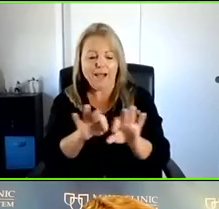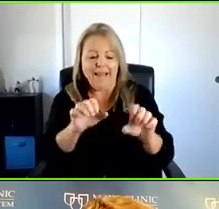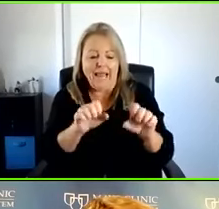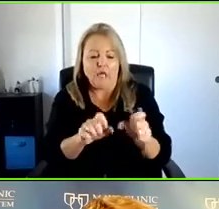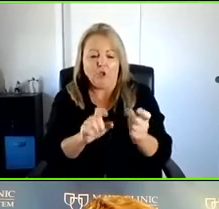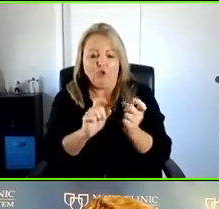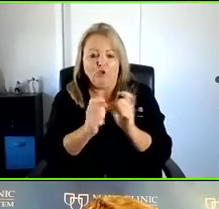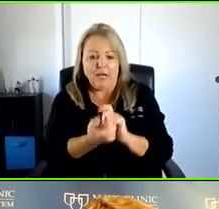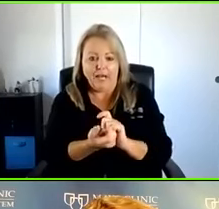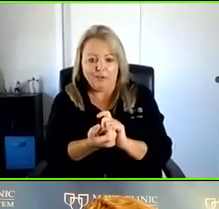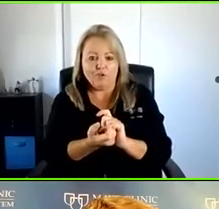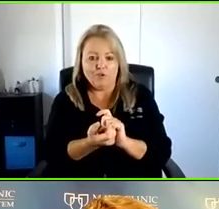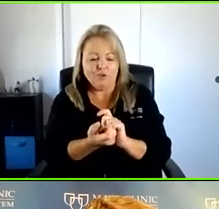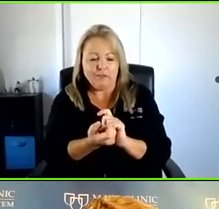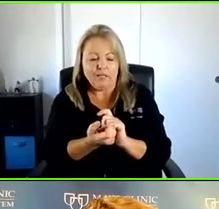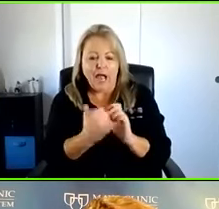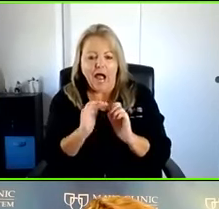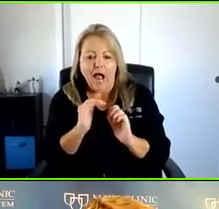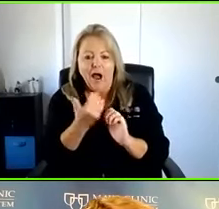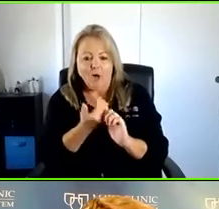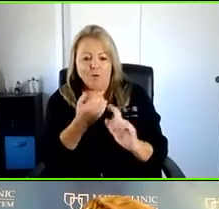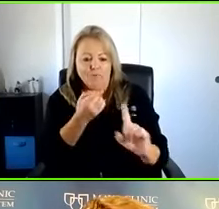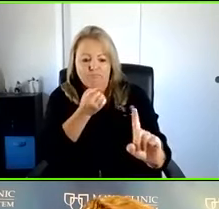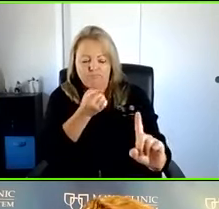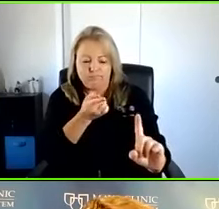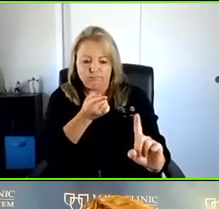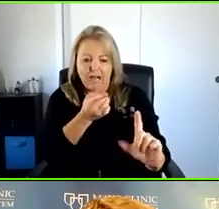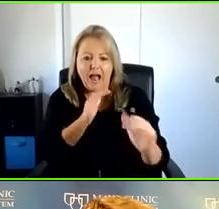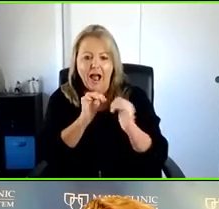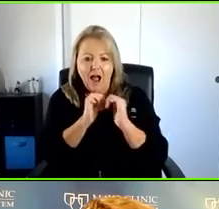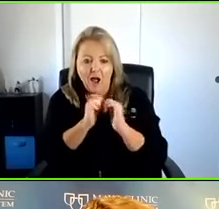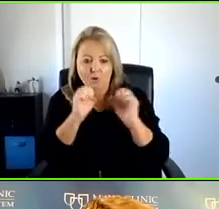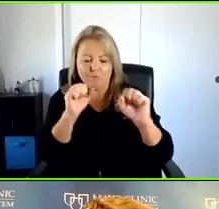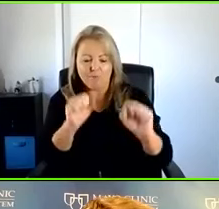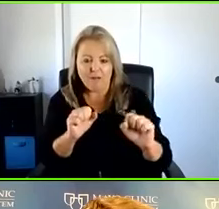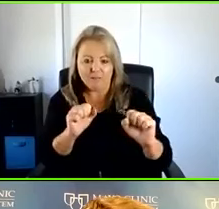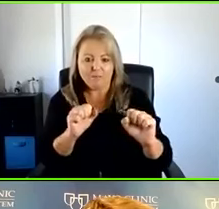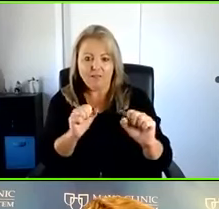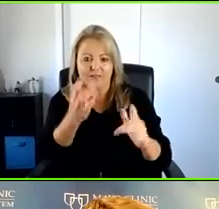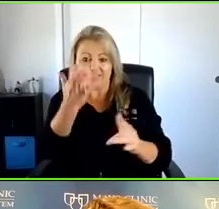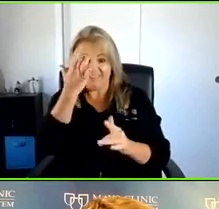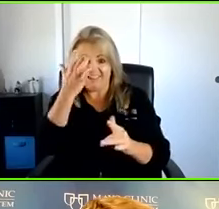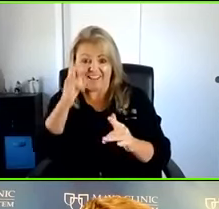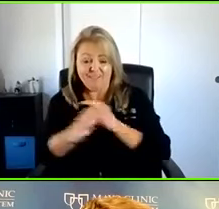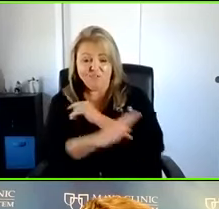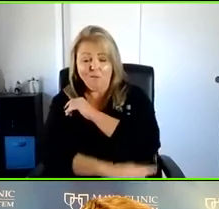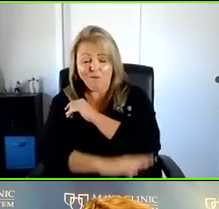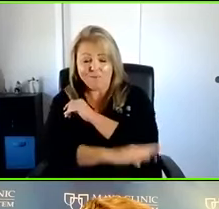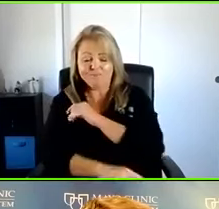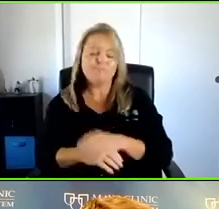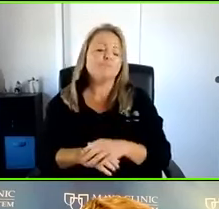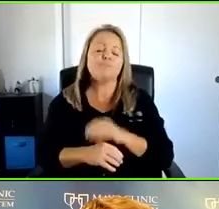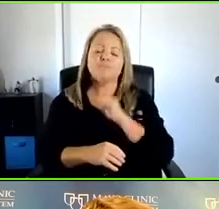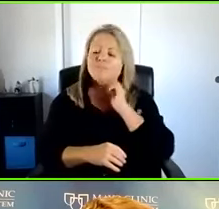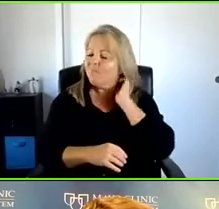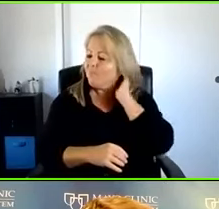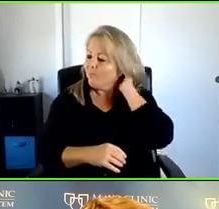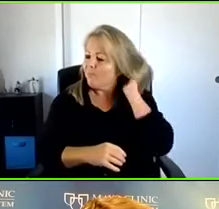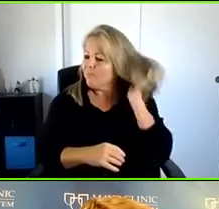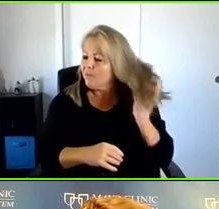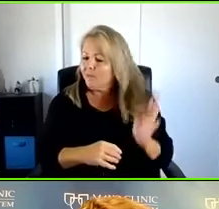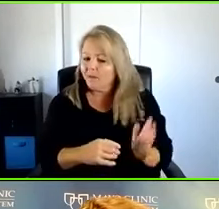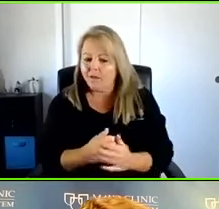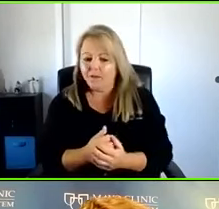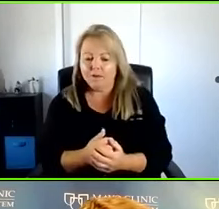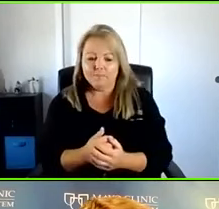community might look like this coming fall and winter. And so that's why we continue to emphasize those things. I have a couple of other quick